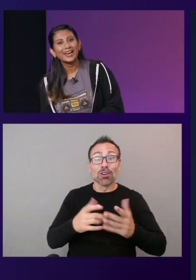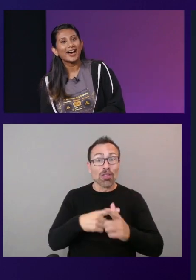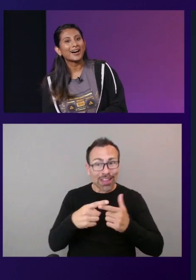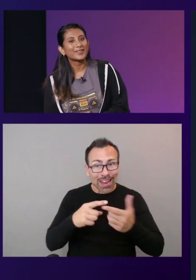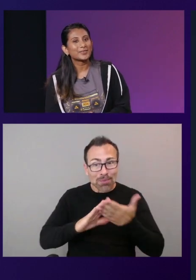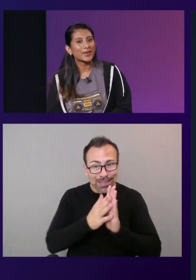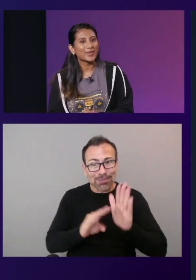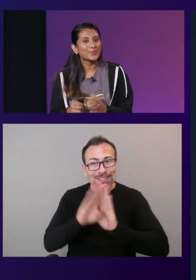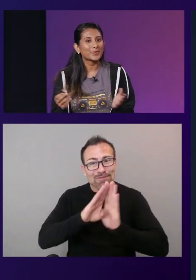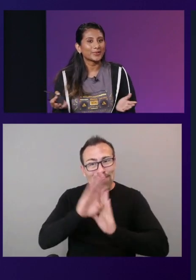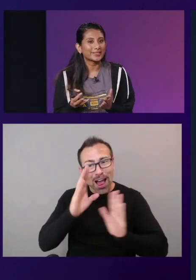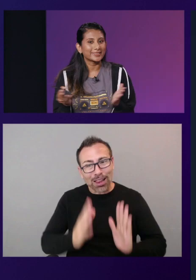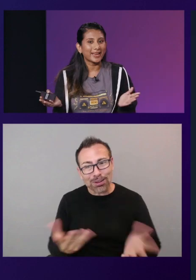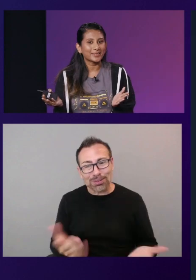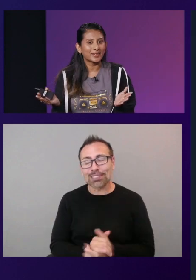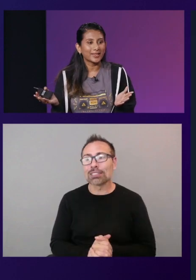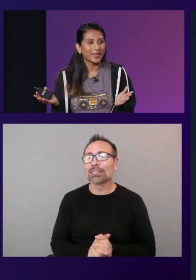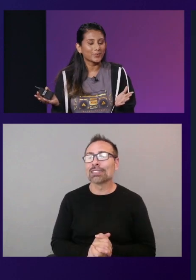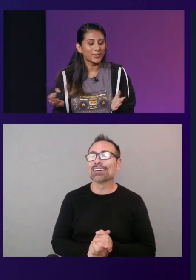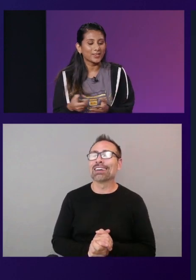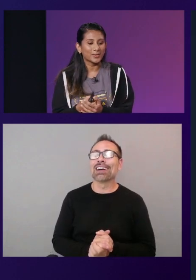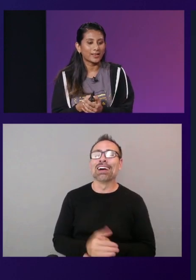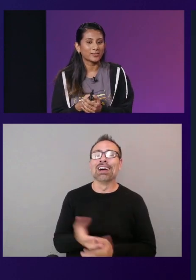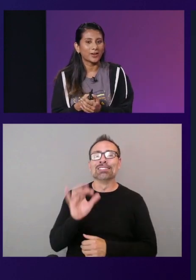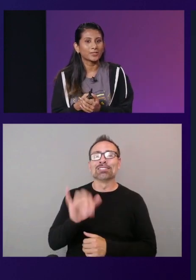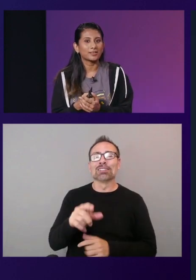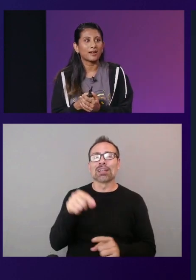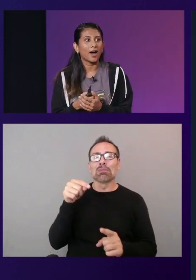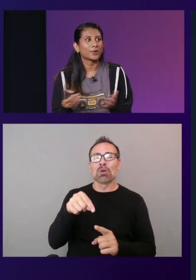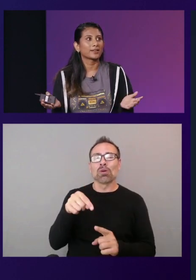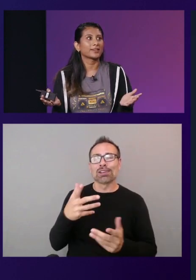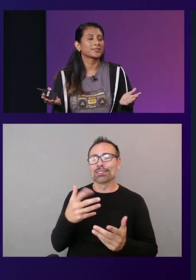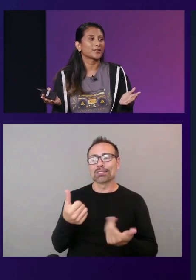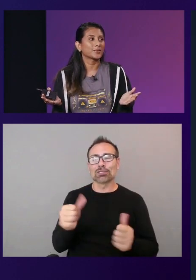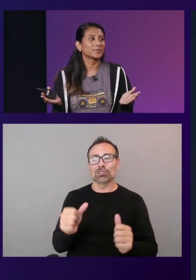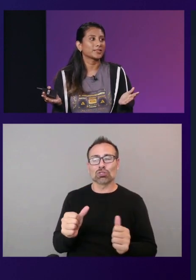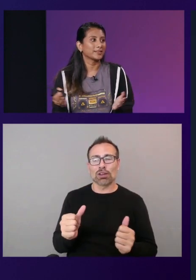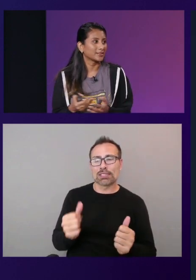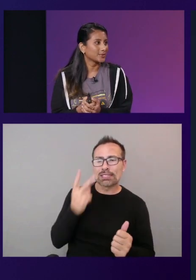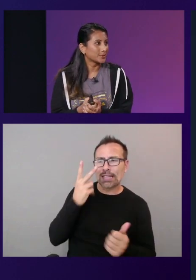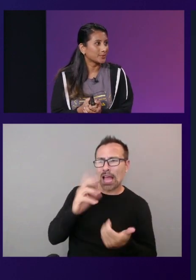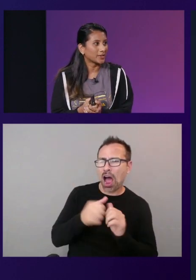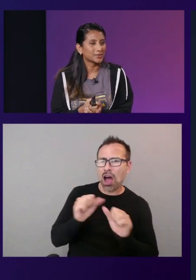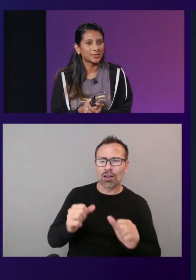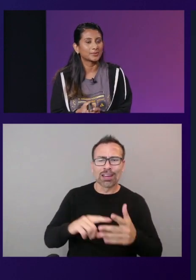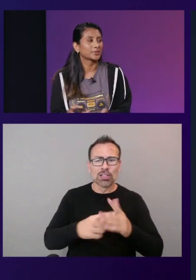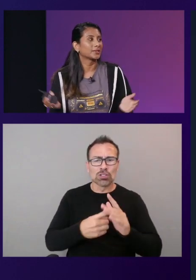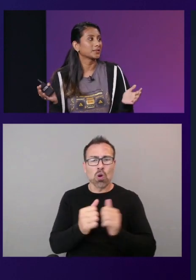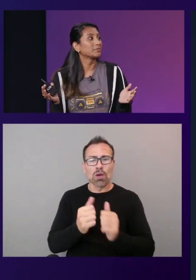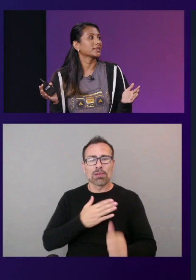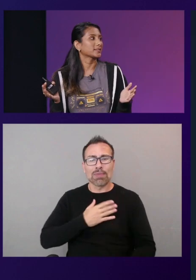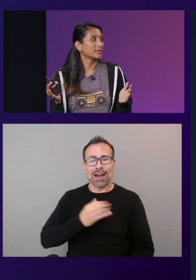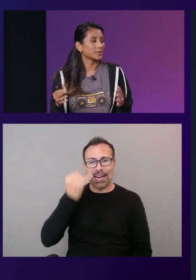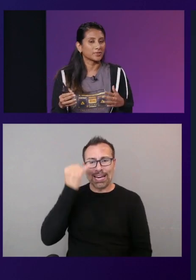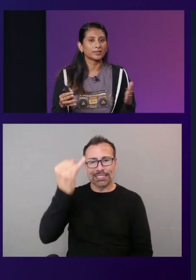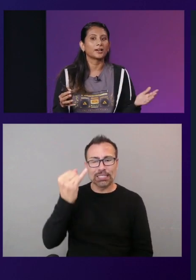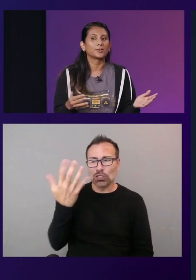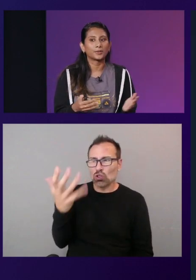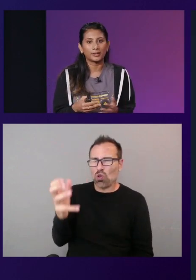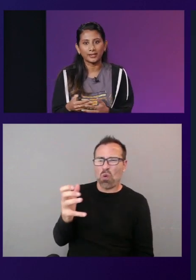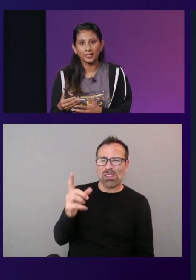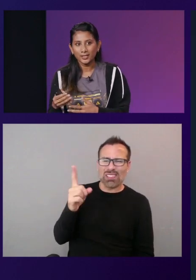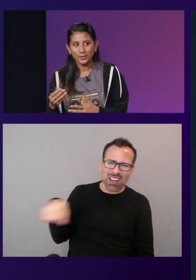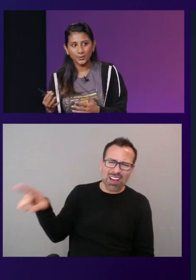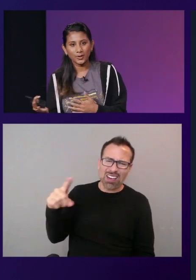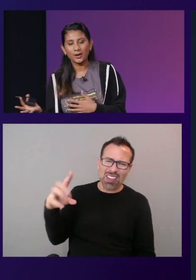So at that point, in that phase, you're like trying to see how can I get started with my idea. You don't want to deal with all the complexities of the cloud